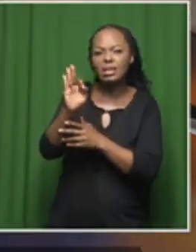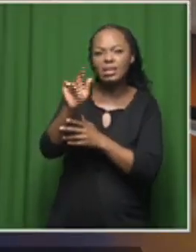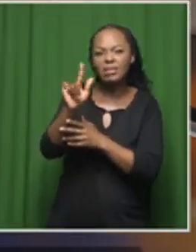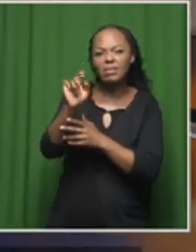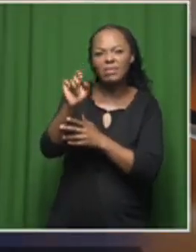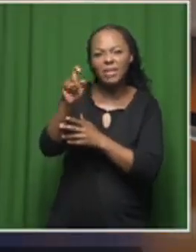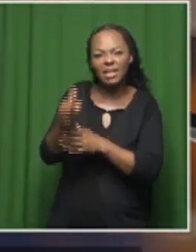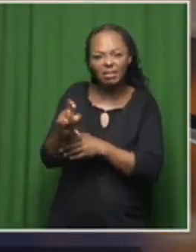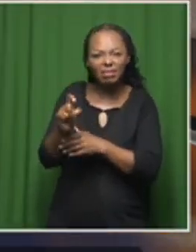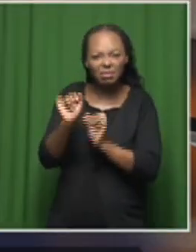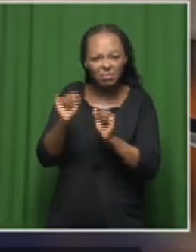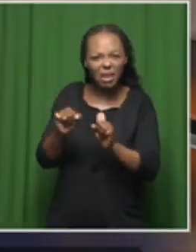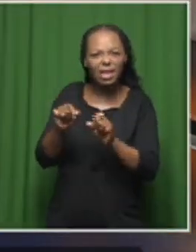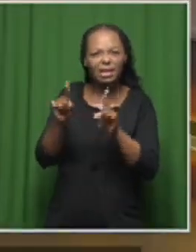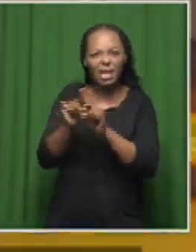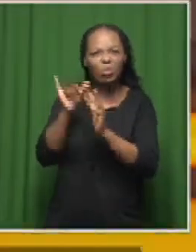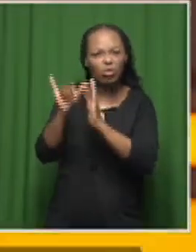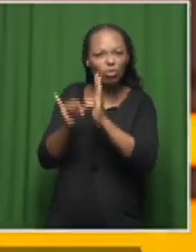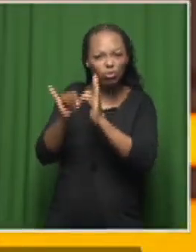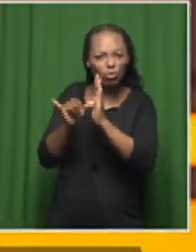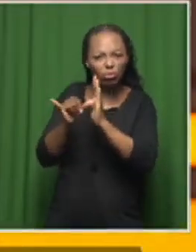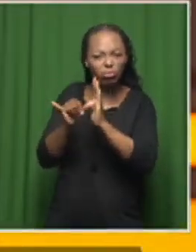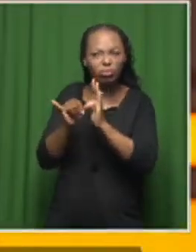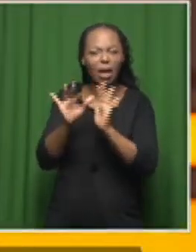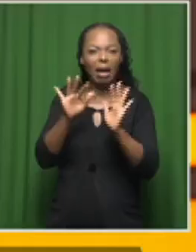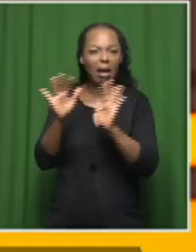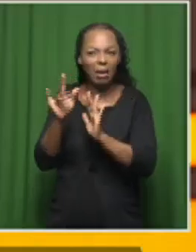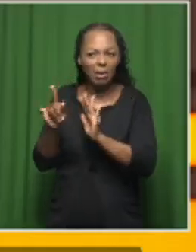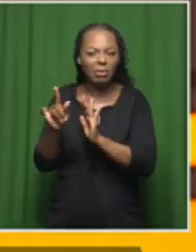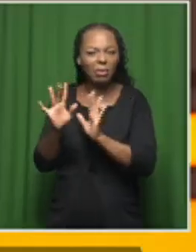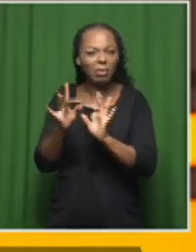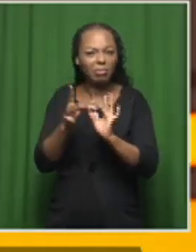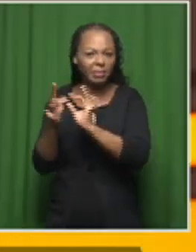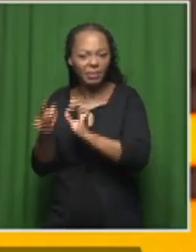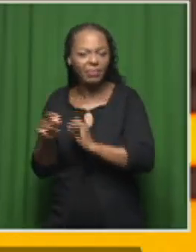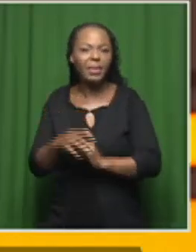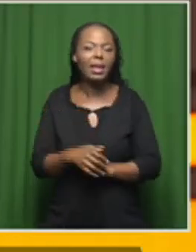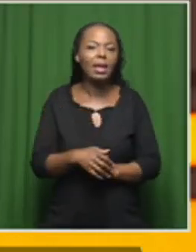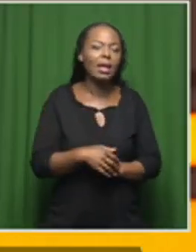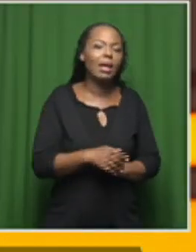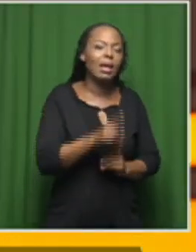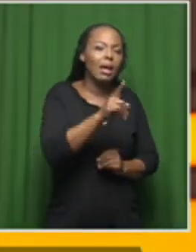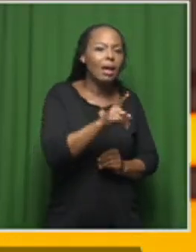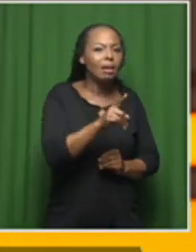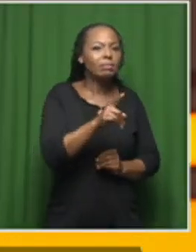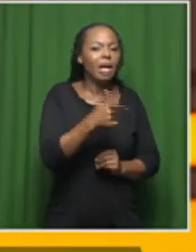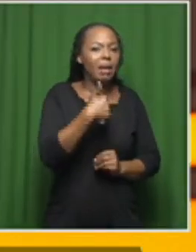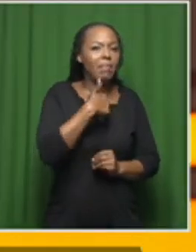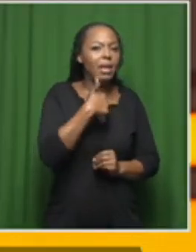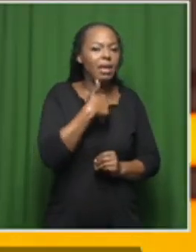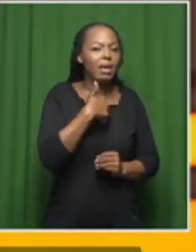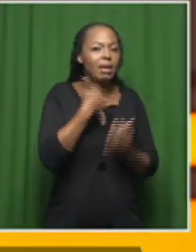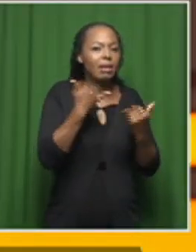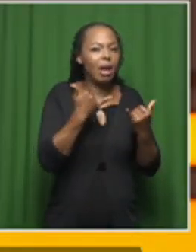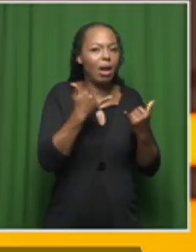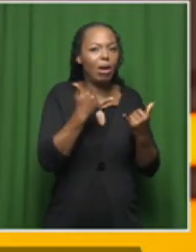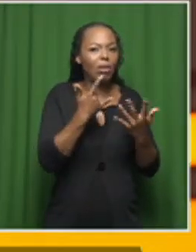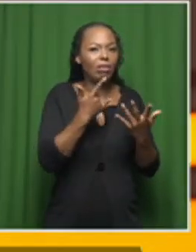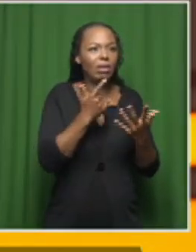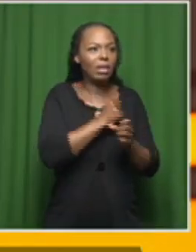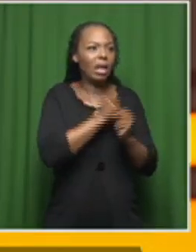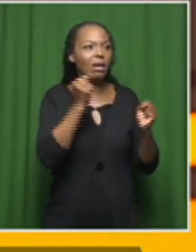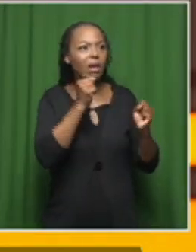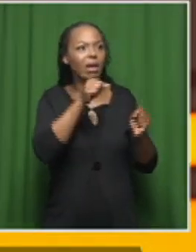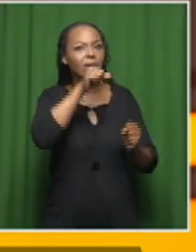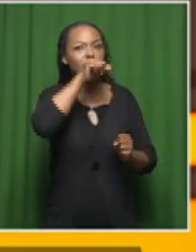Well, you know, I mean, I wasn't naturally to opera either. You know, it was Okay. something